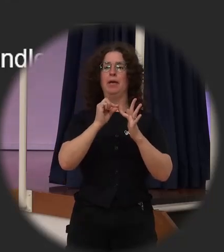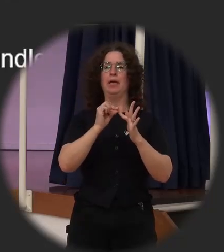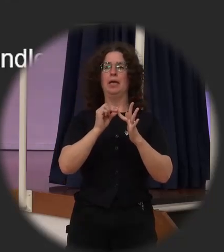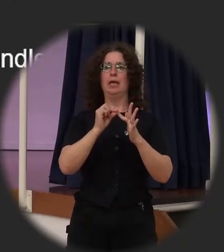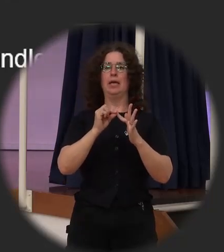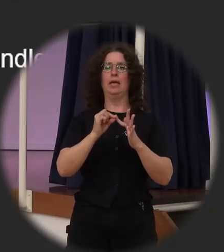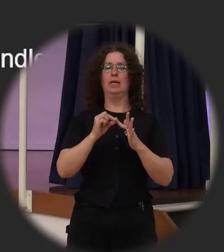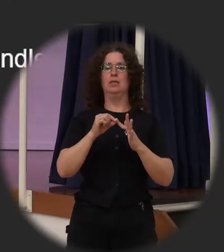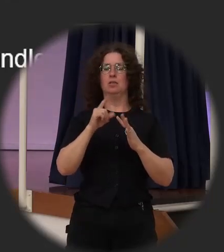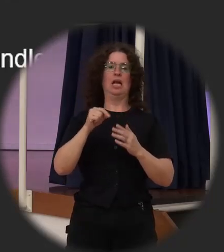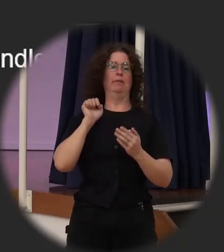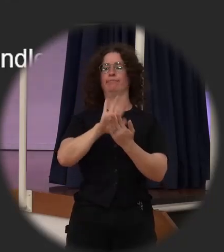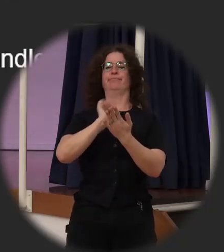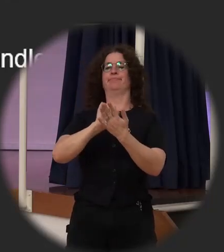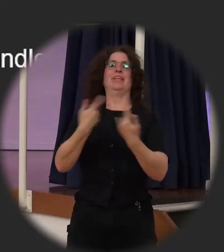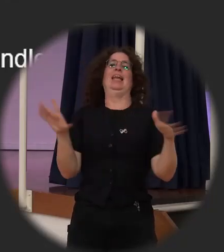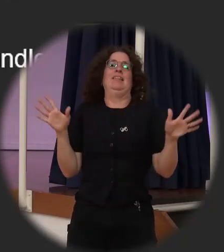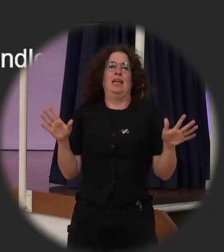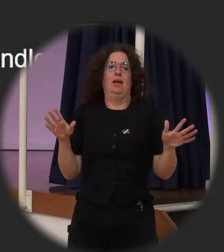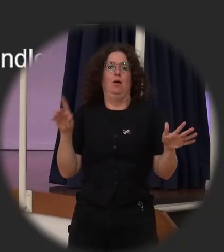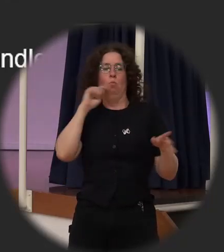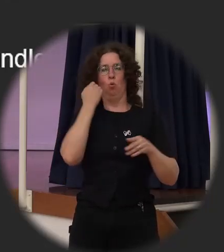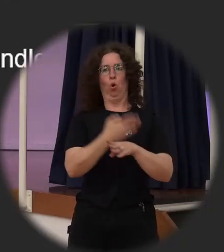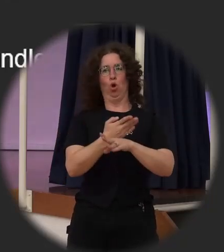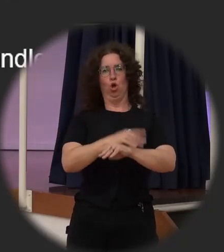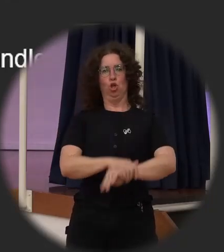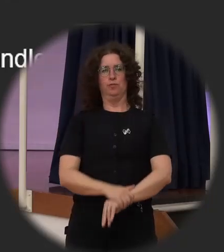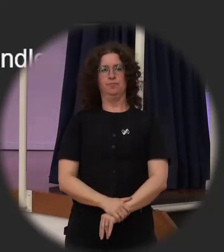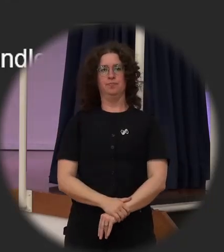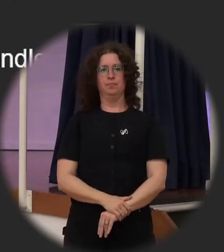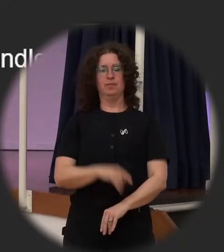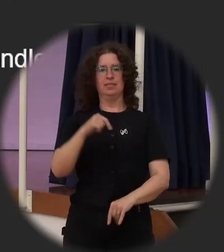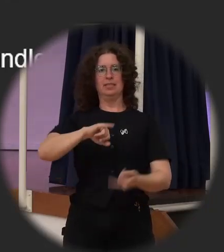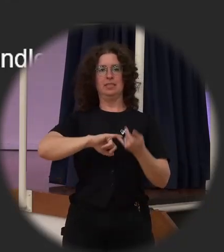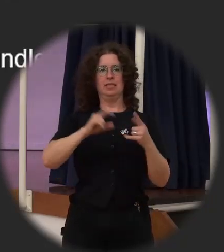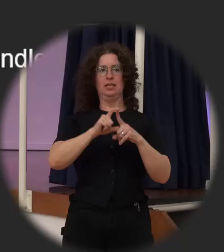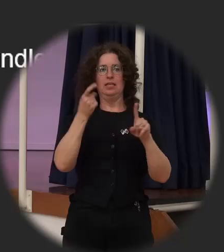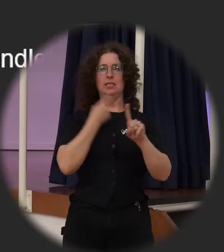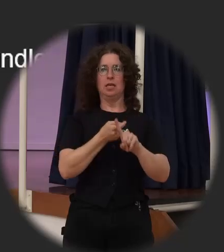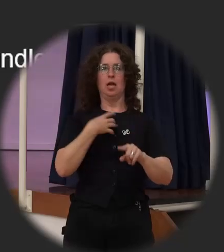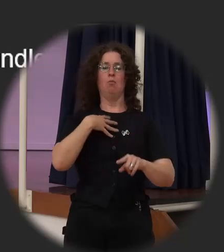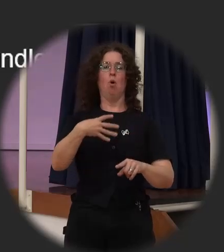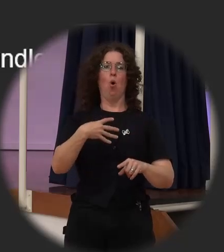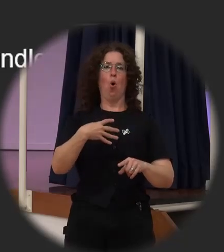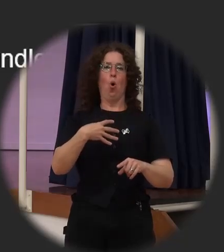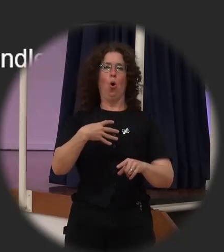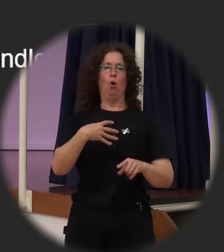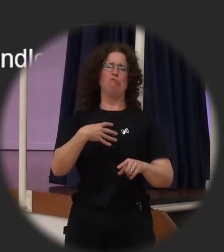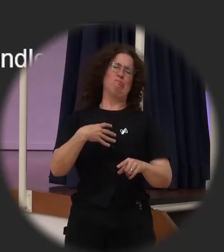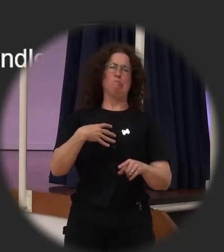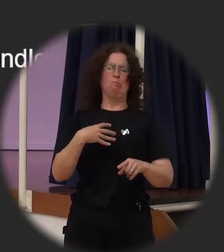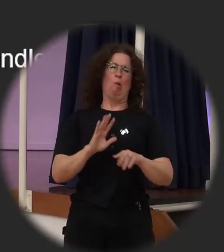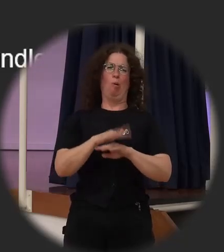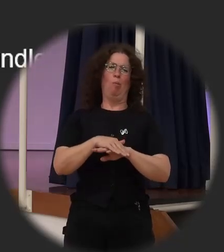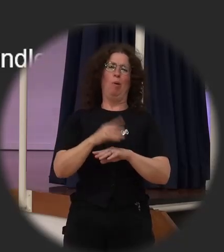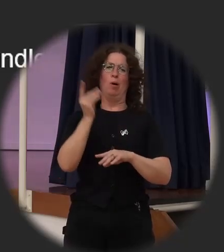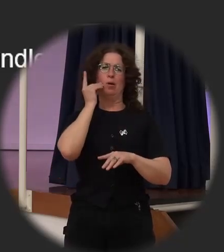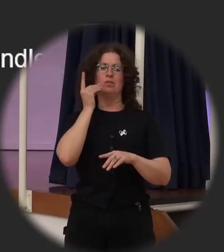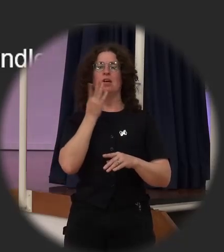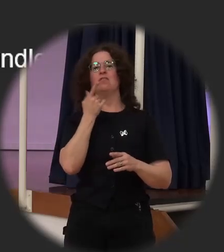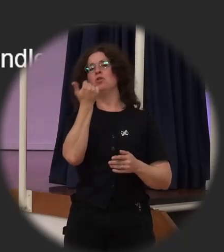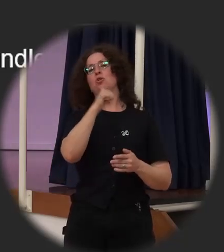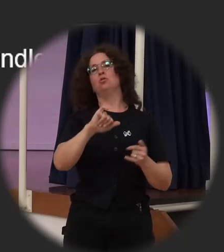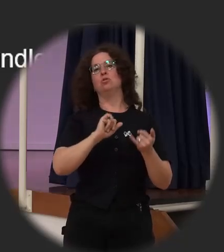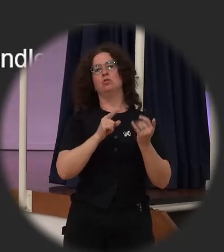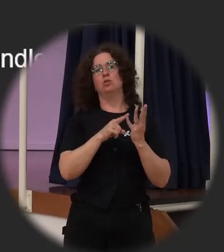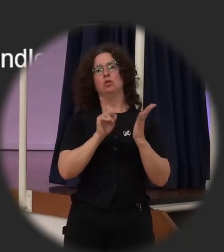slap it in anything and it will work. These SDKs are still more so based around the mobile stuff, so if you use the Unity SDK, you